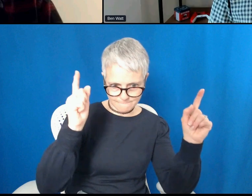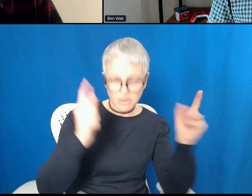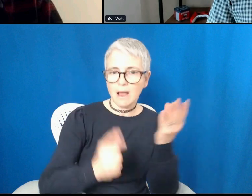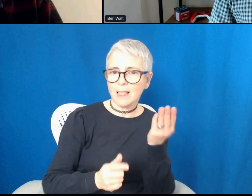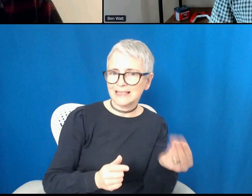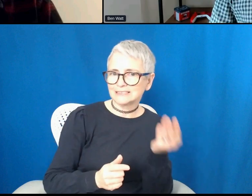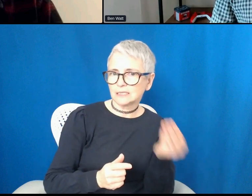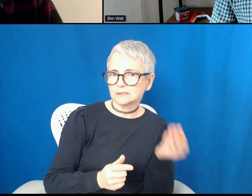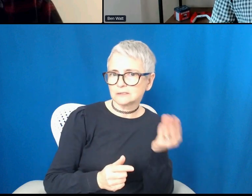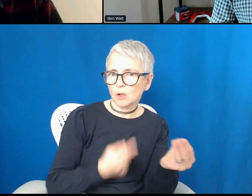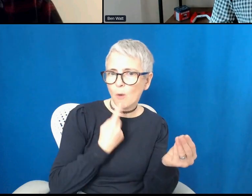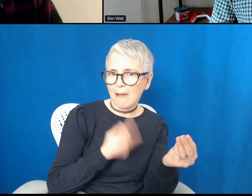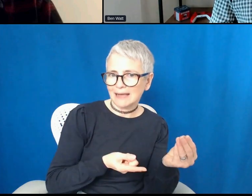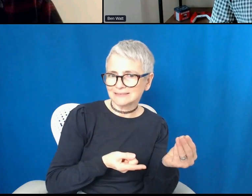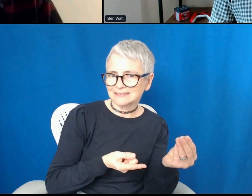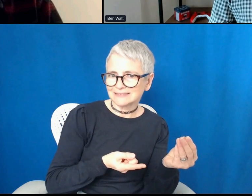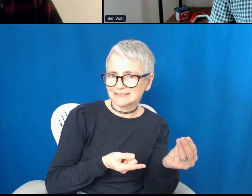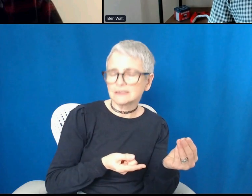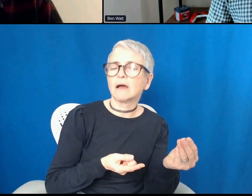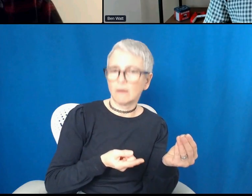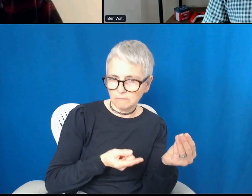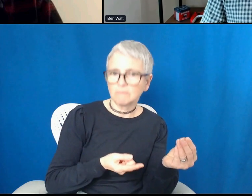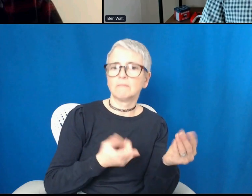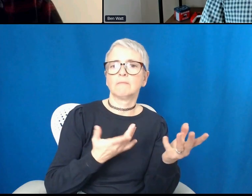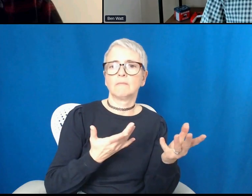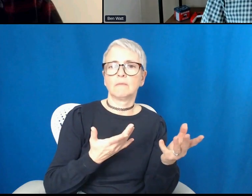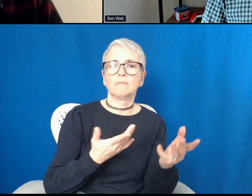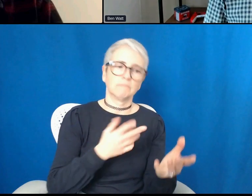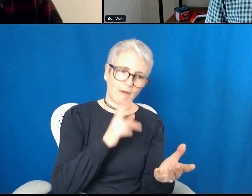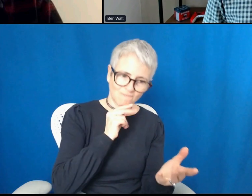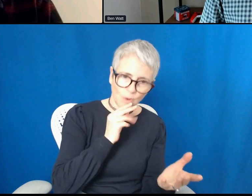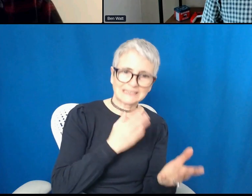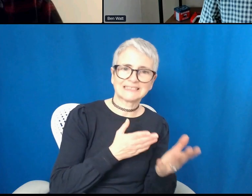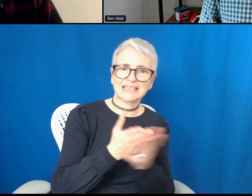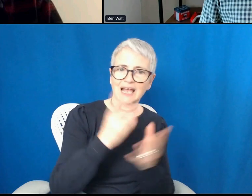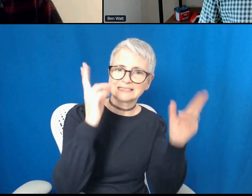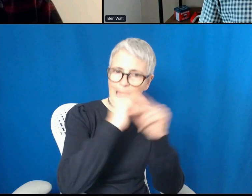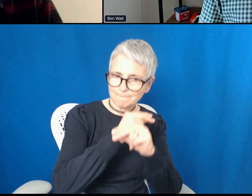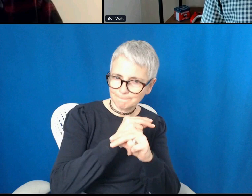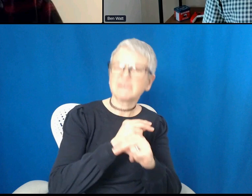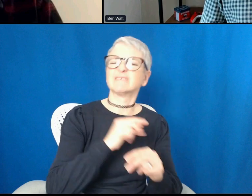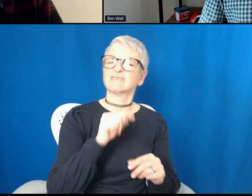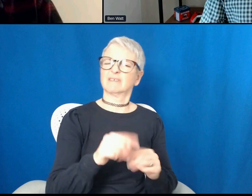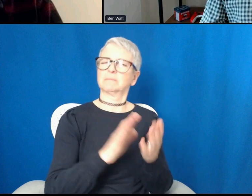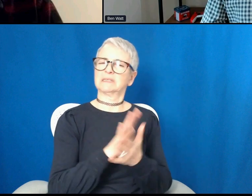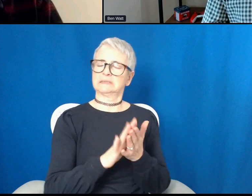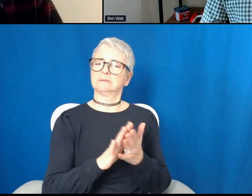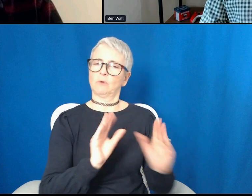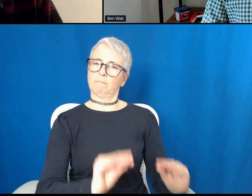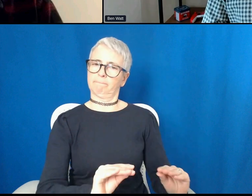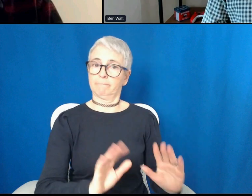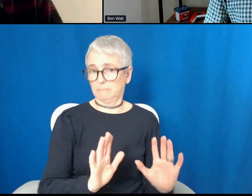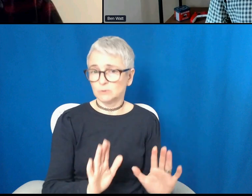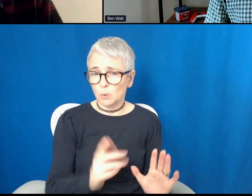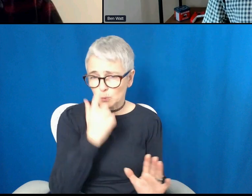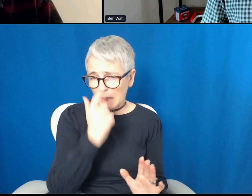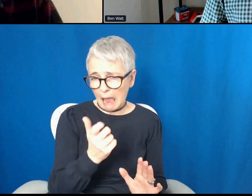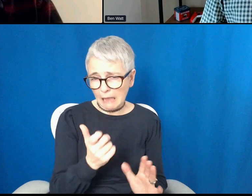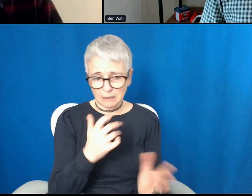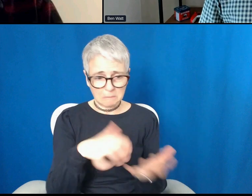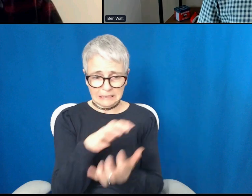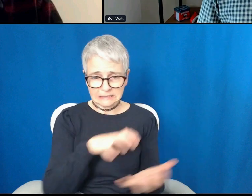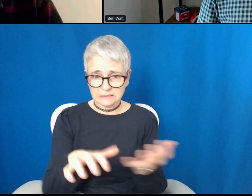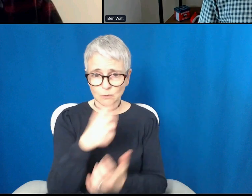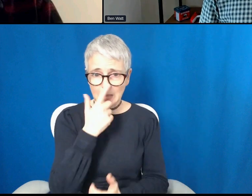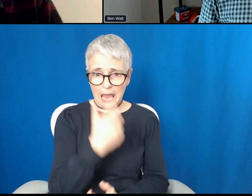any commands. And I was also then telling it to do voice access sleep. So certainly you could use a combination of things, having